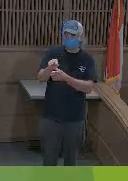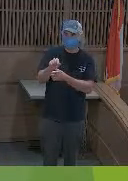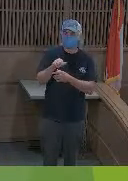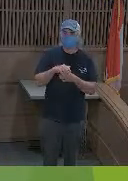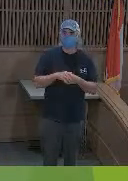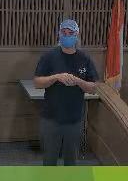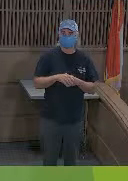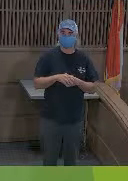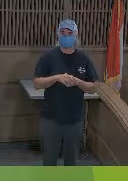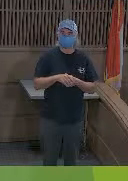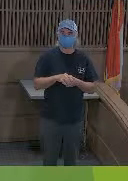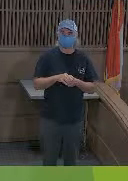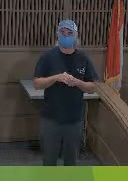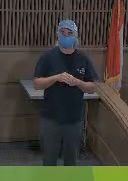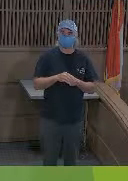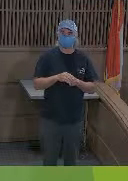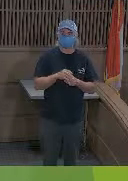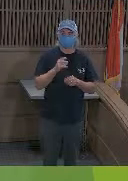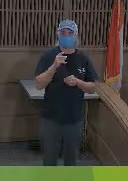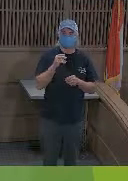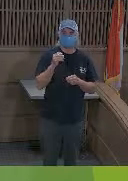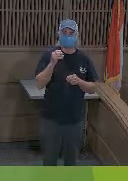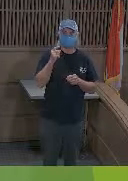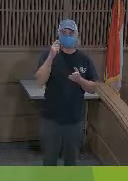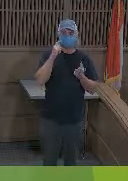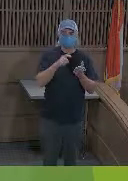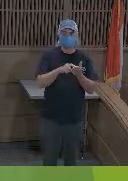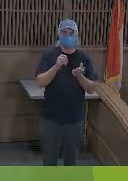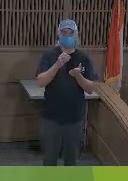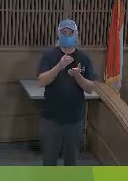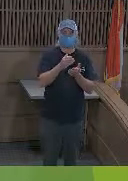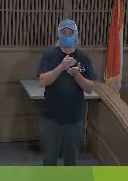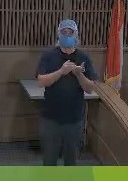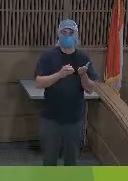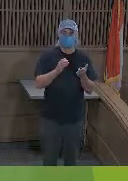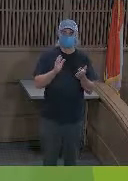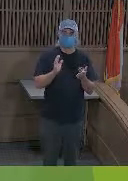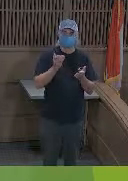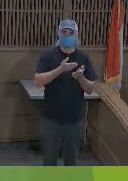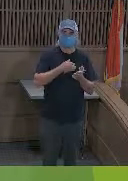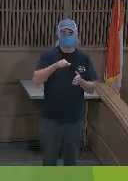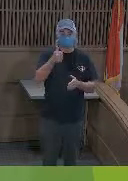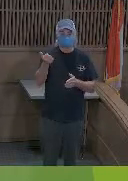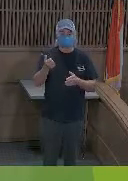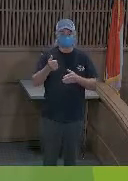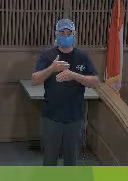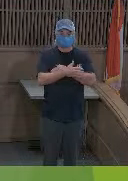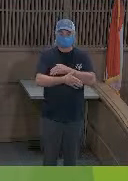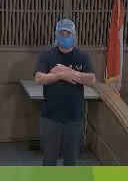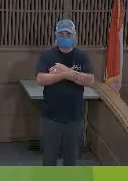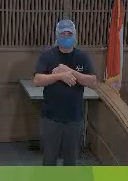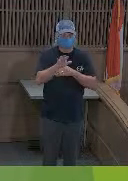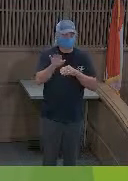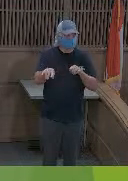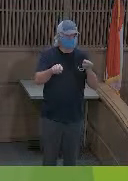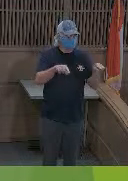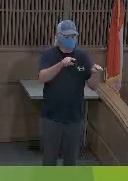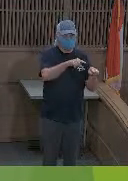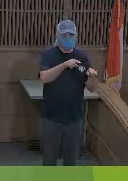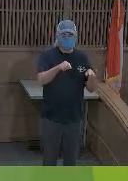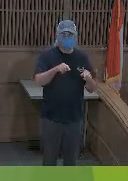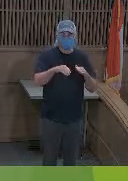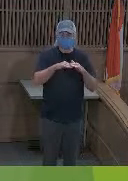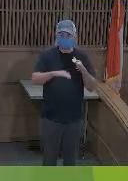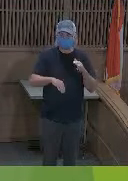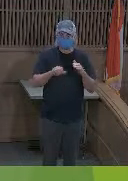Inpatient county of residence, we note that some of our rural counties with a very small populations of under 10,000,